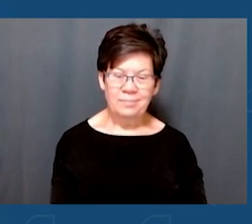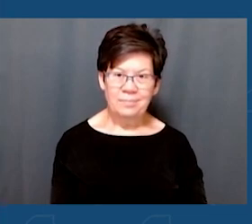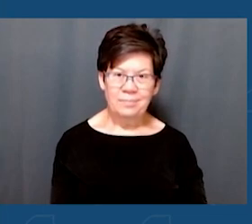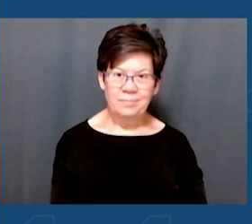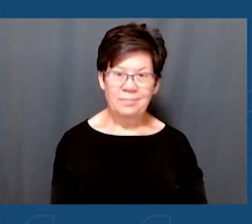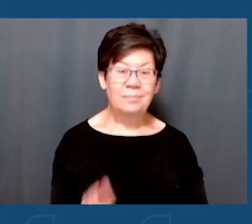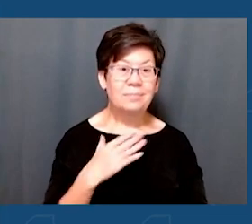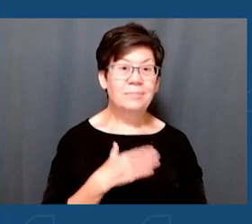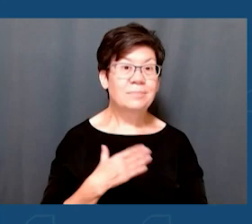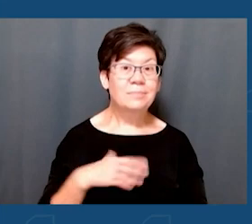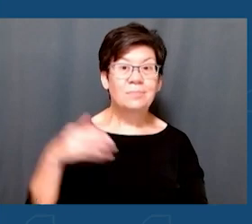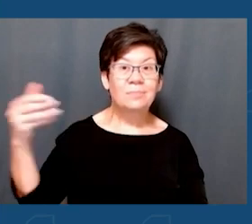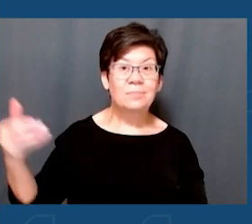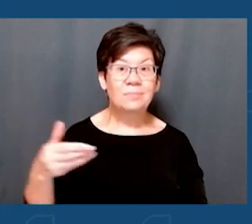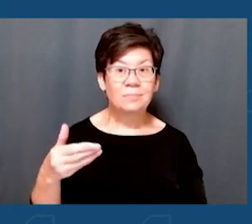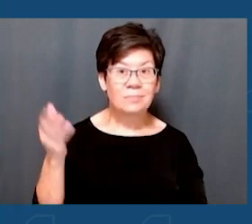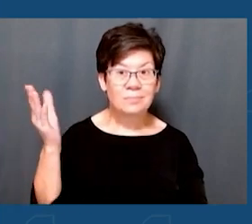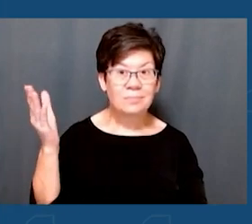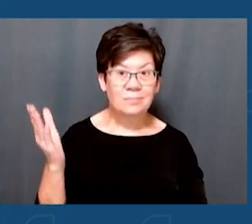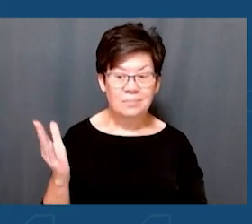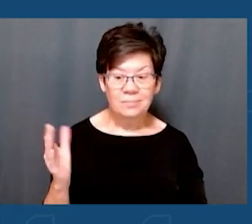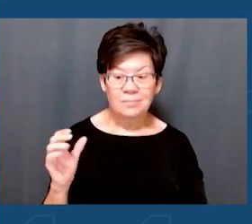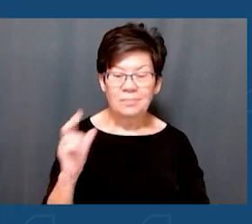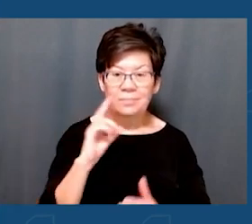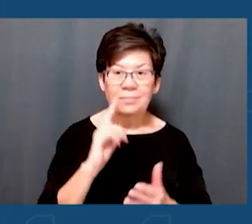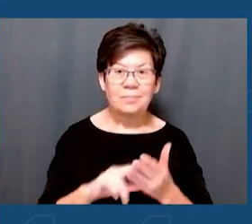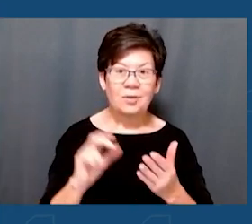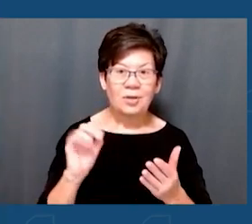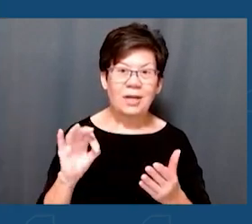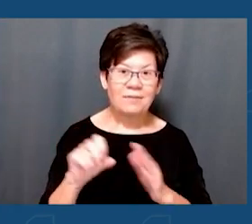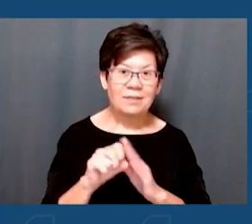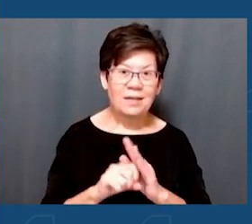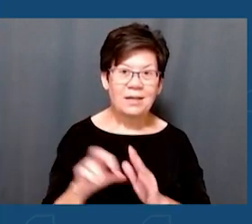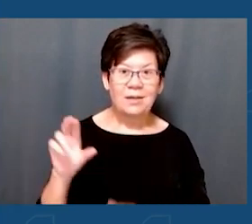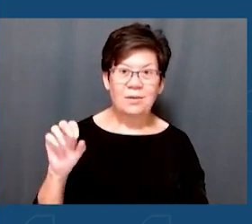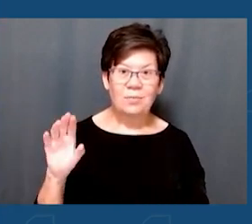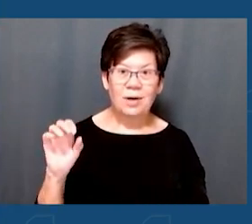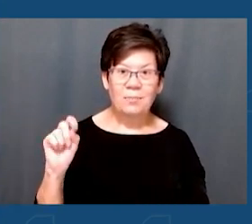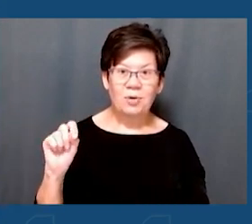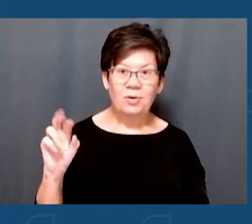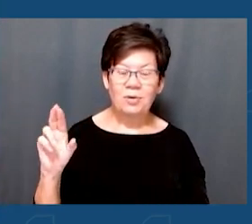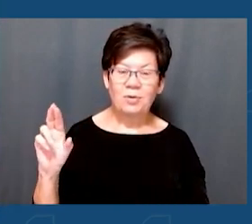Please welcome to the podium Secretary of State Robert Rodriguez.